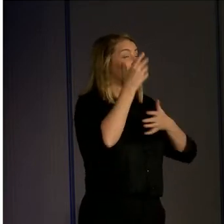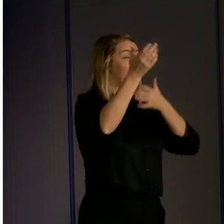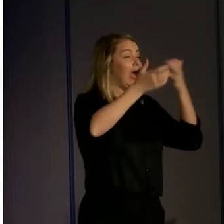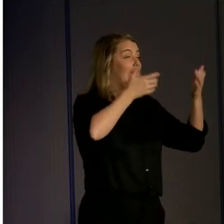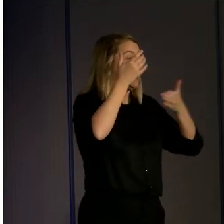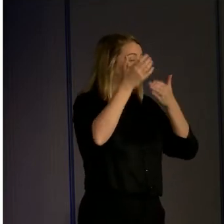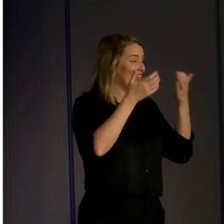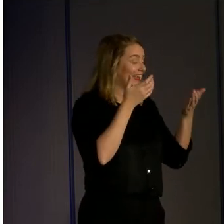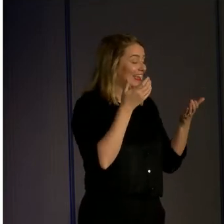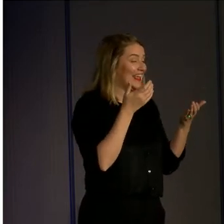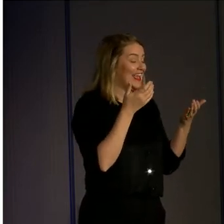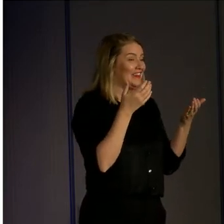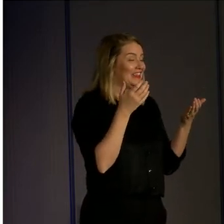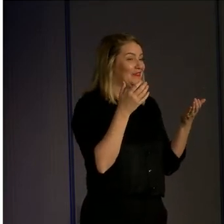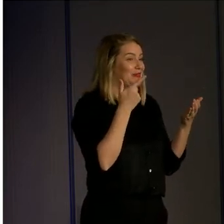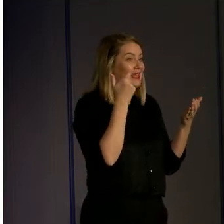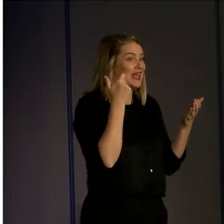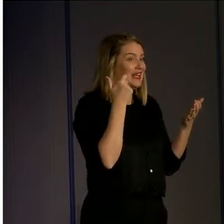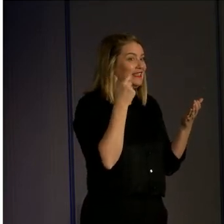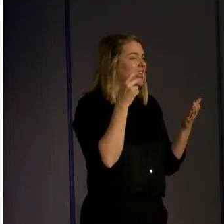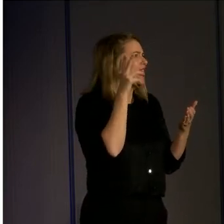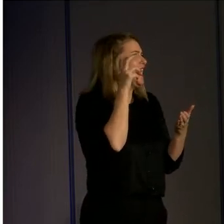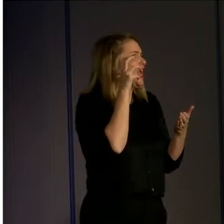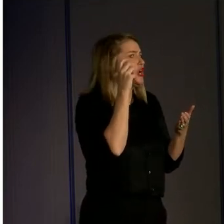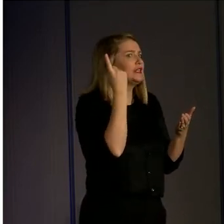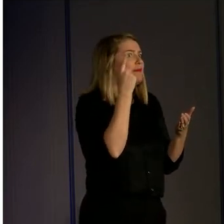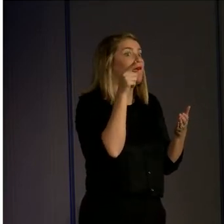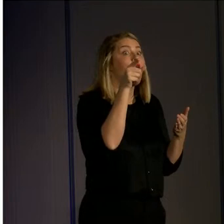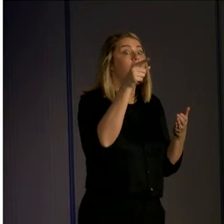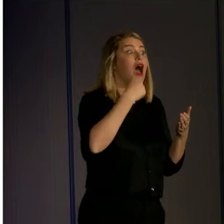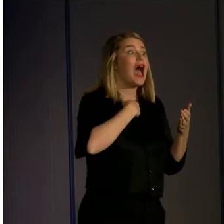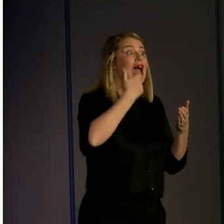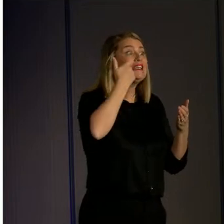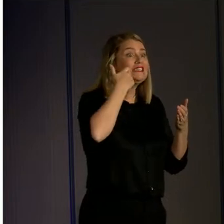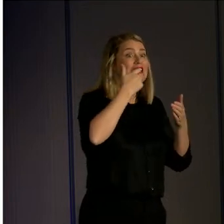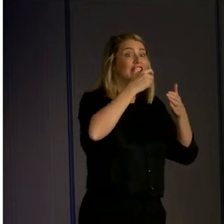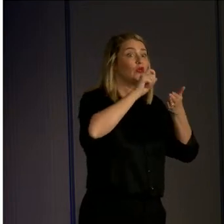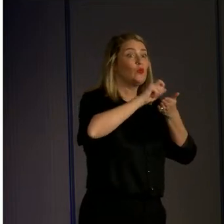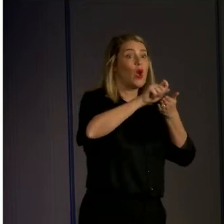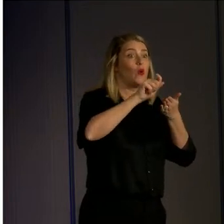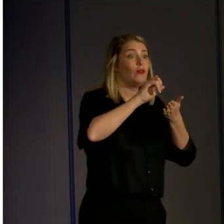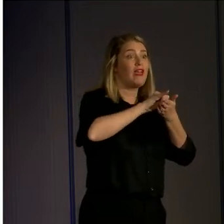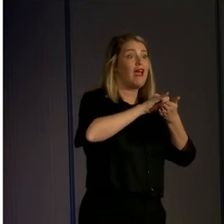across the room because they were hearing something that they had just written.